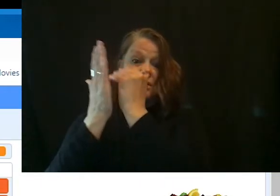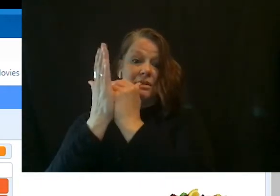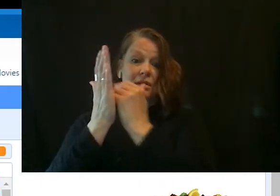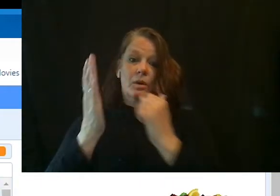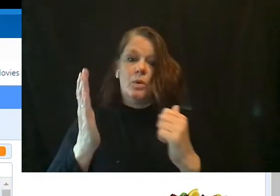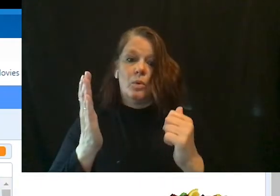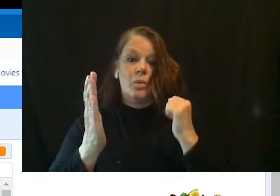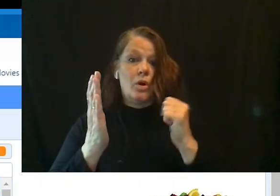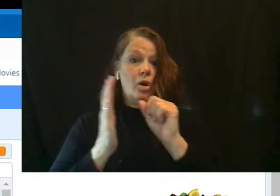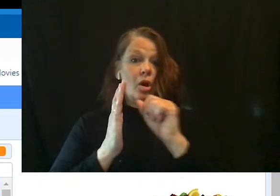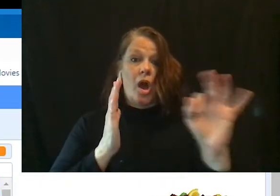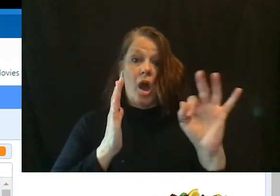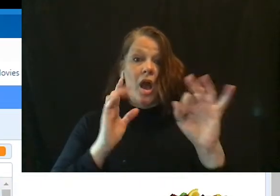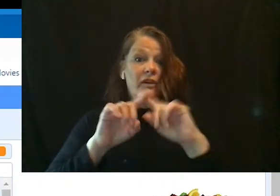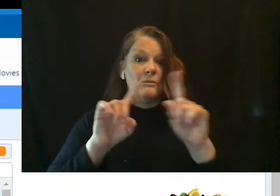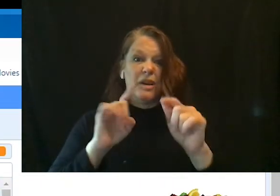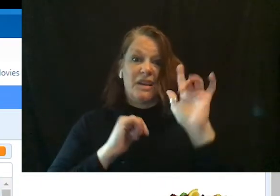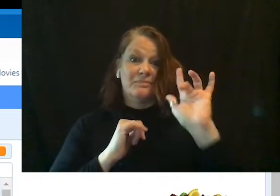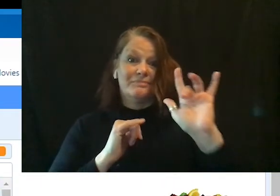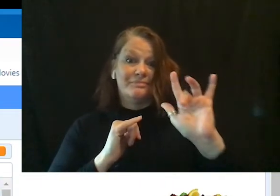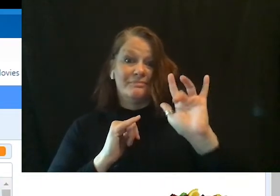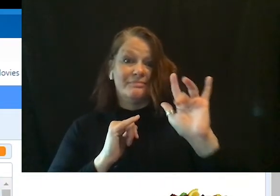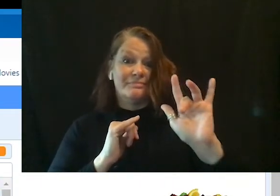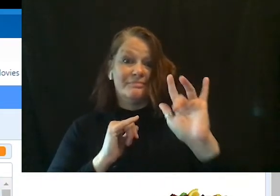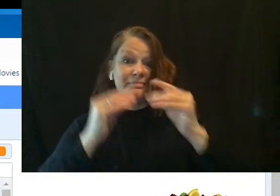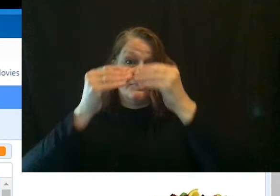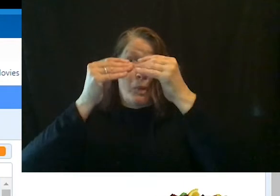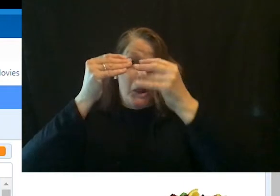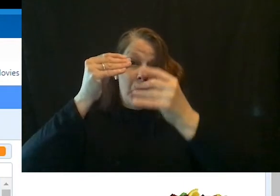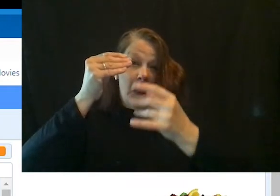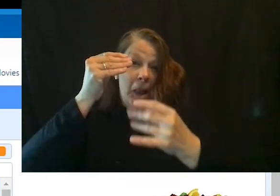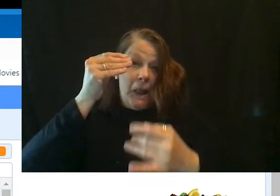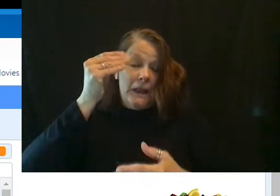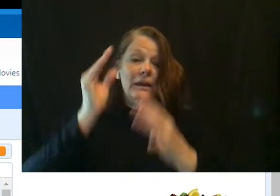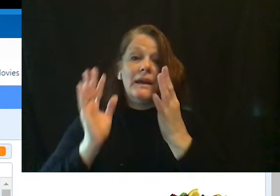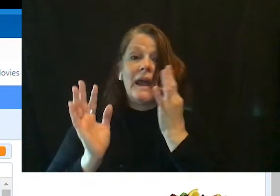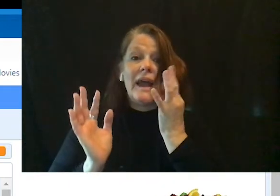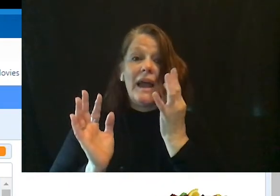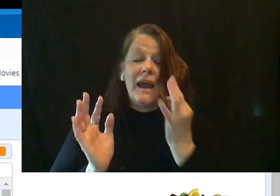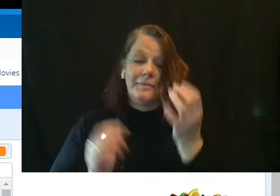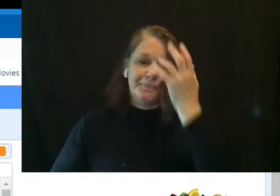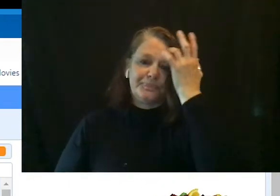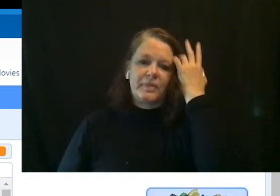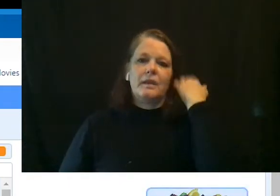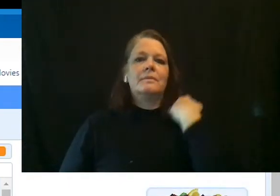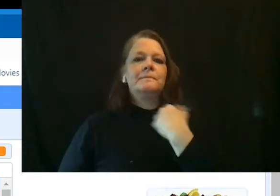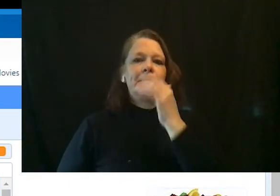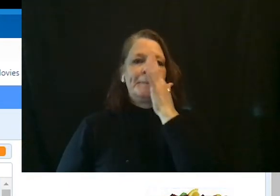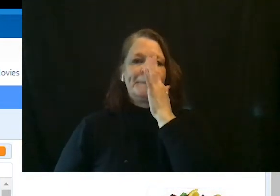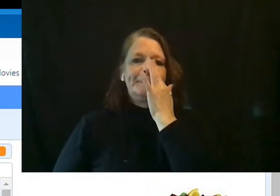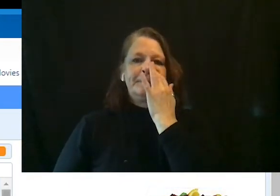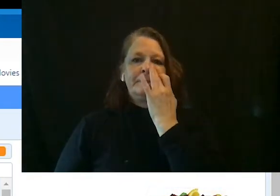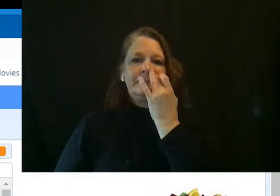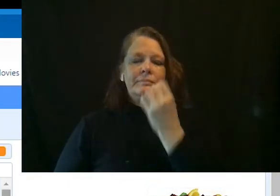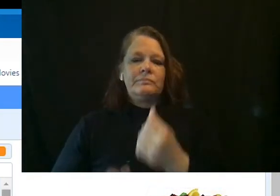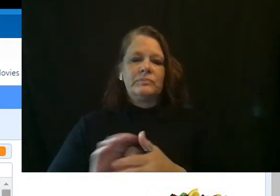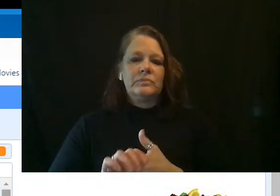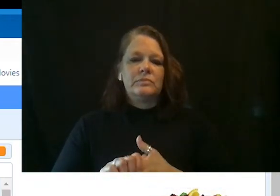off, but you can keep adding a bunch more cats on there. So let's